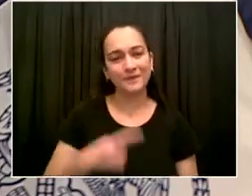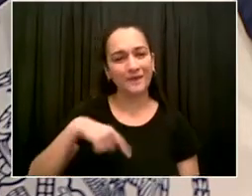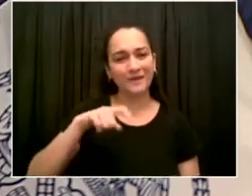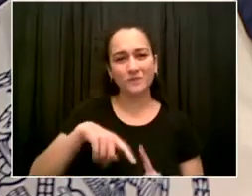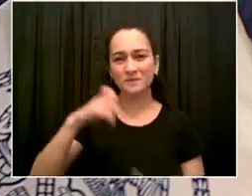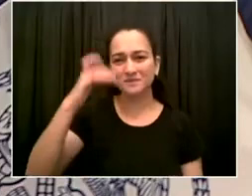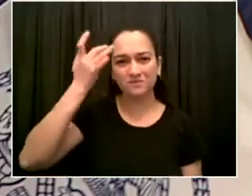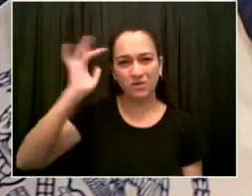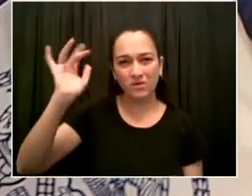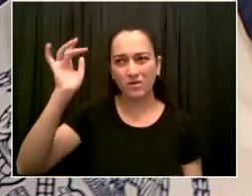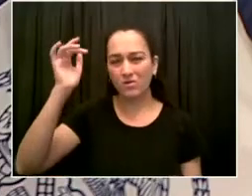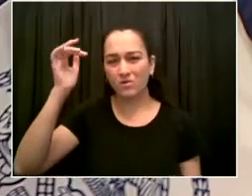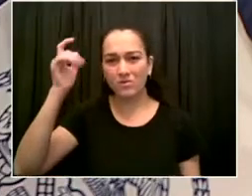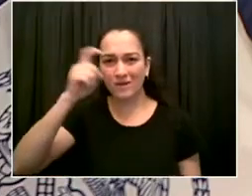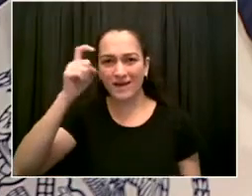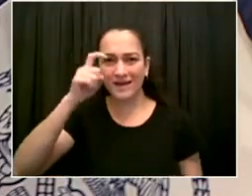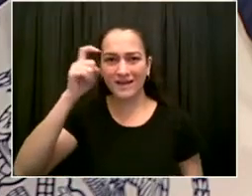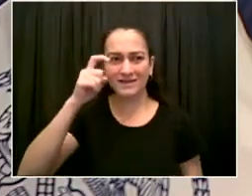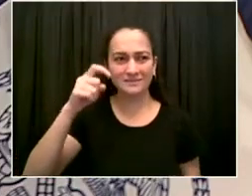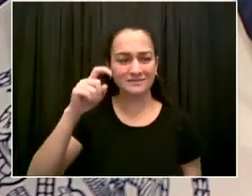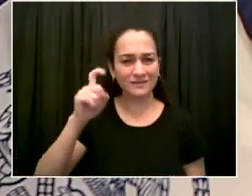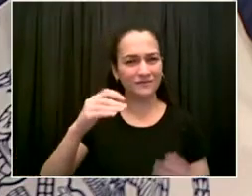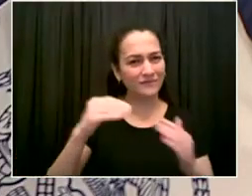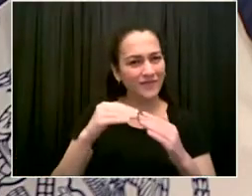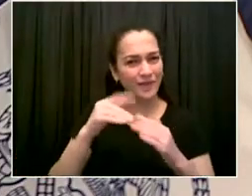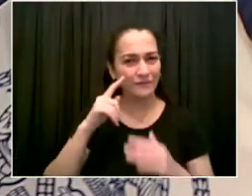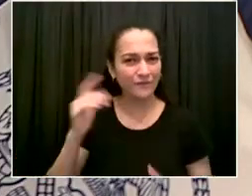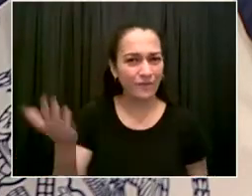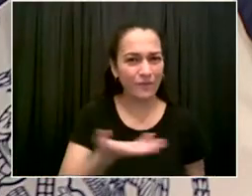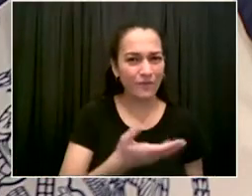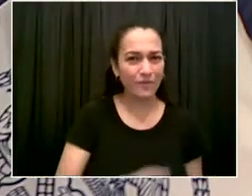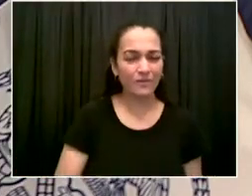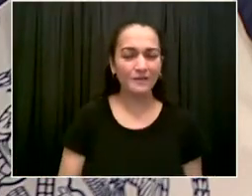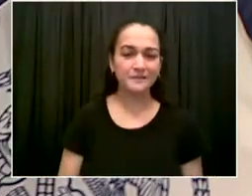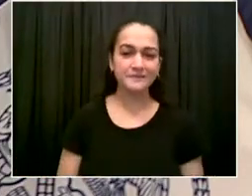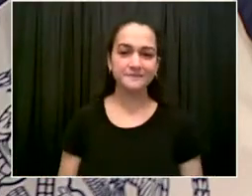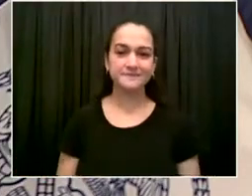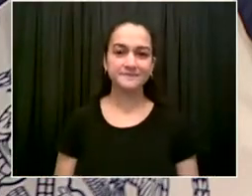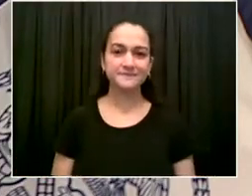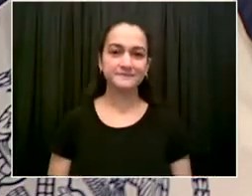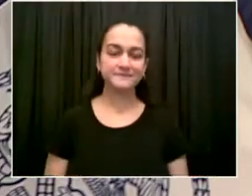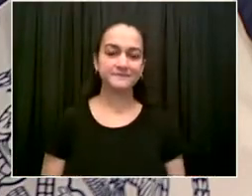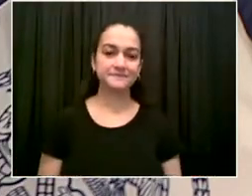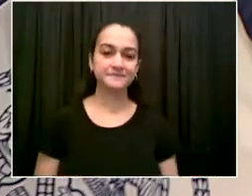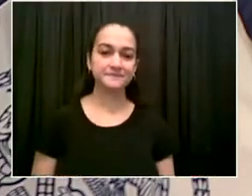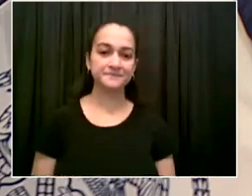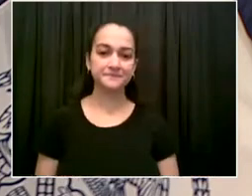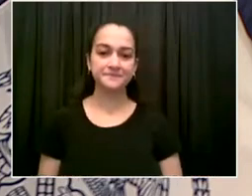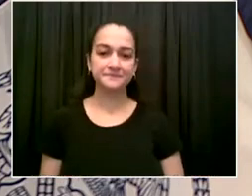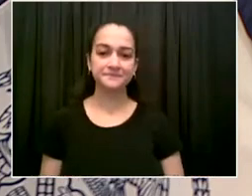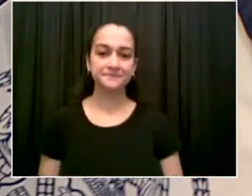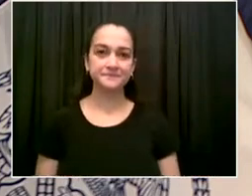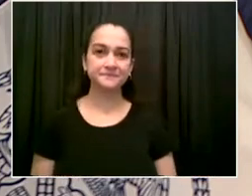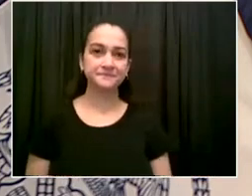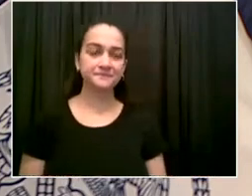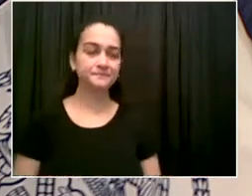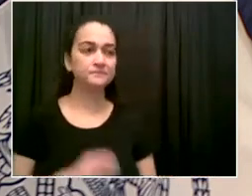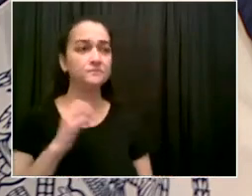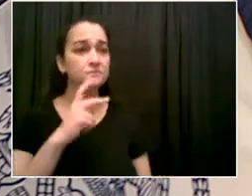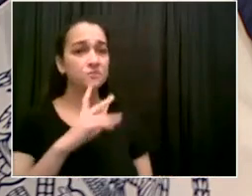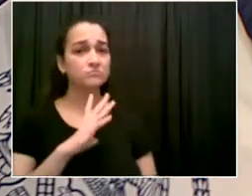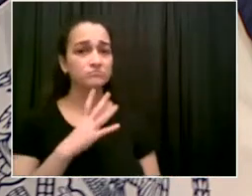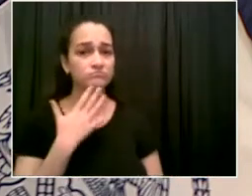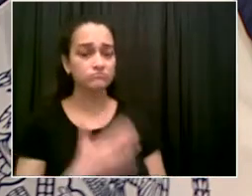science. Go ahead, Jeff. Thank you. Today,